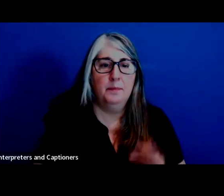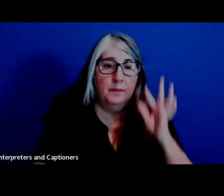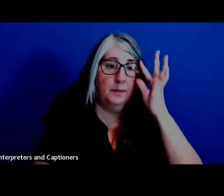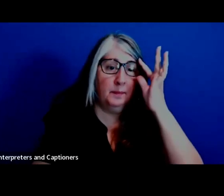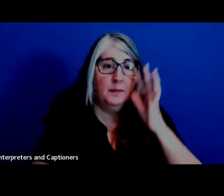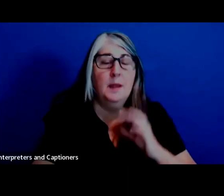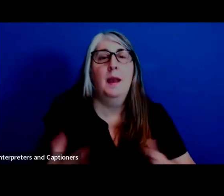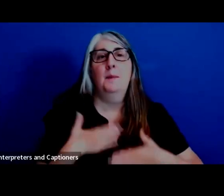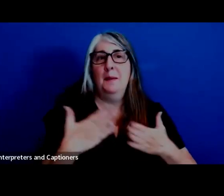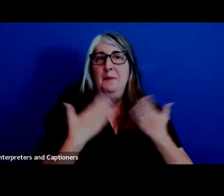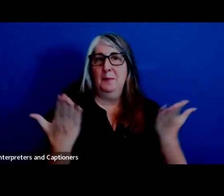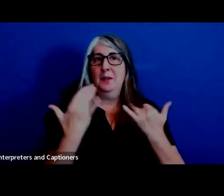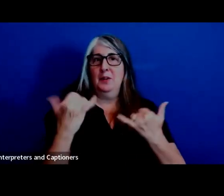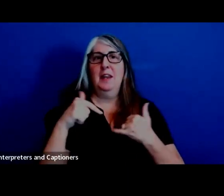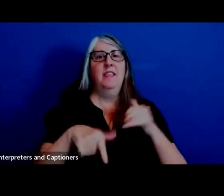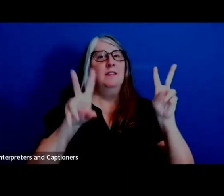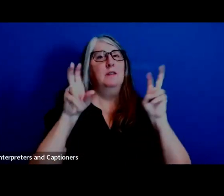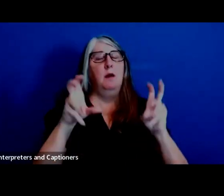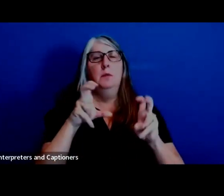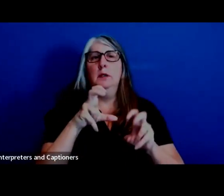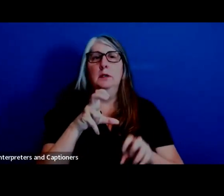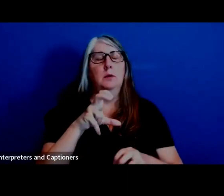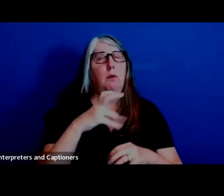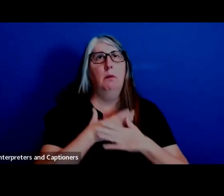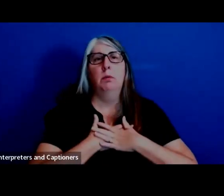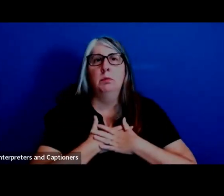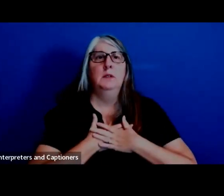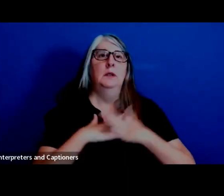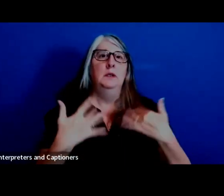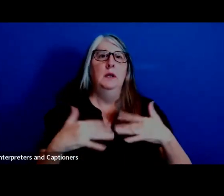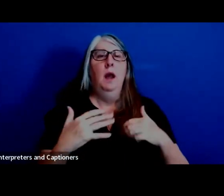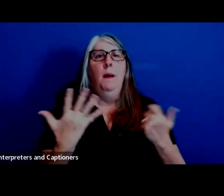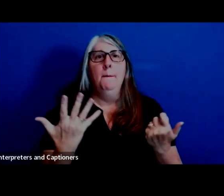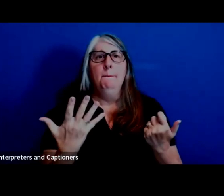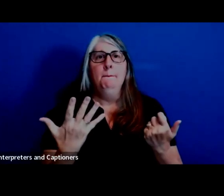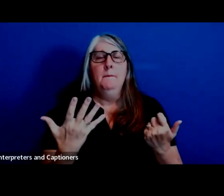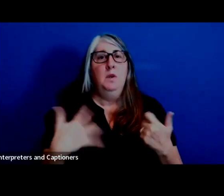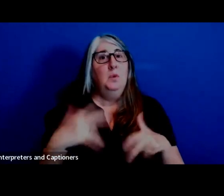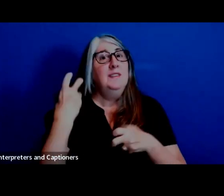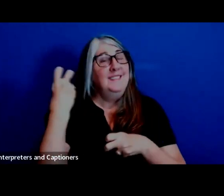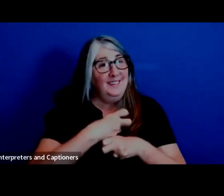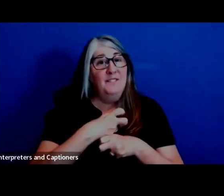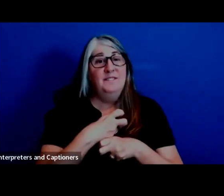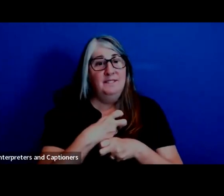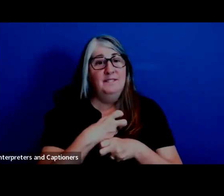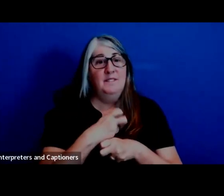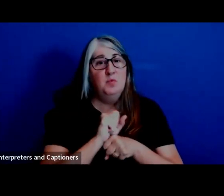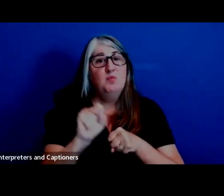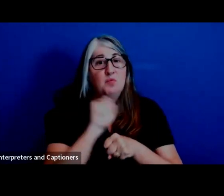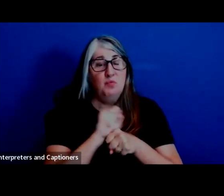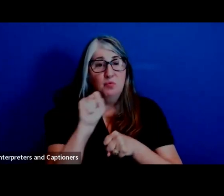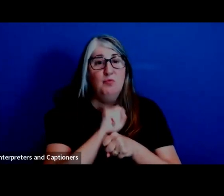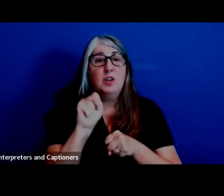that's near and dear to me in that it was tough working